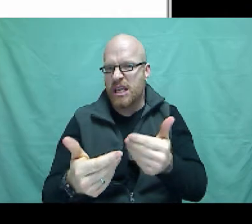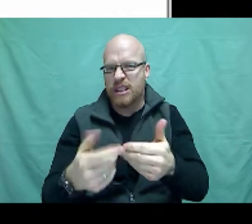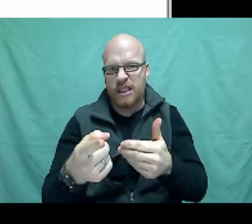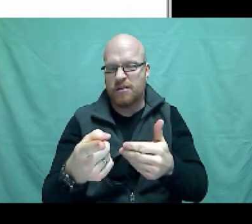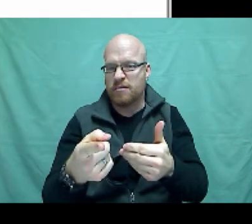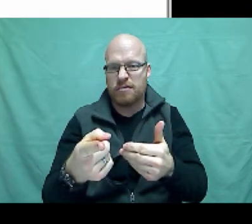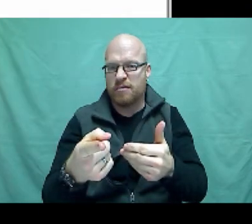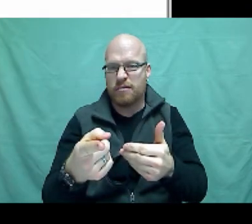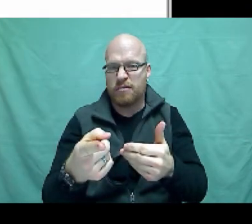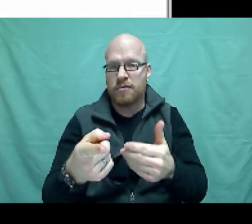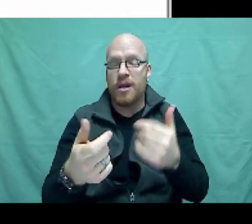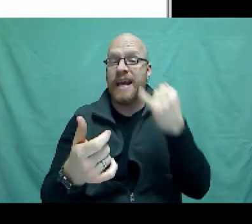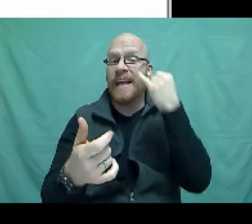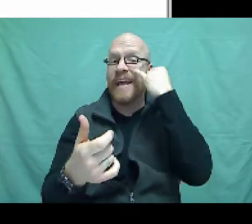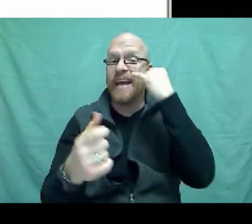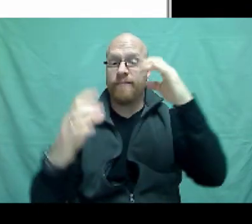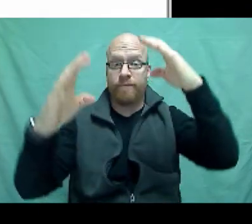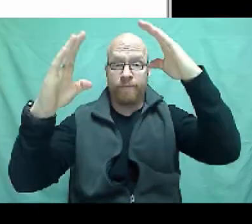negative power.